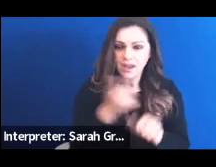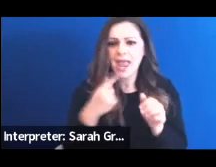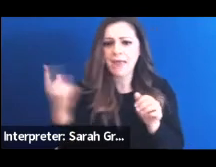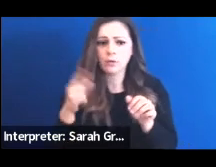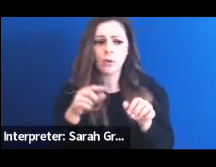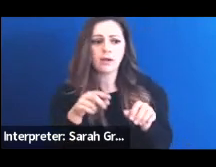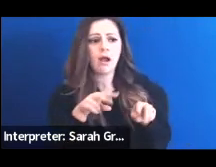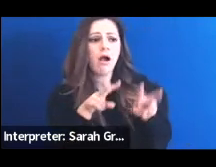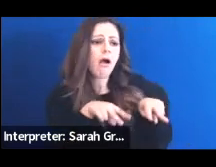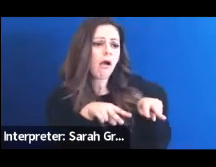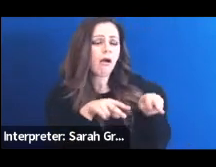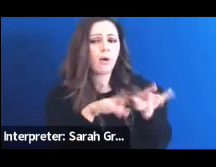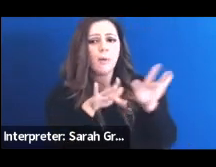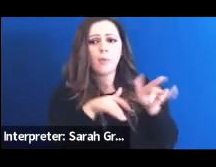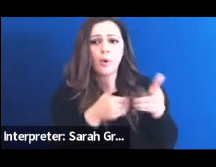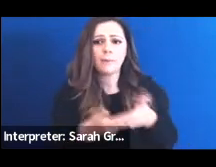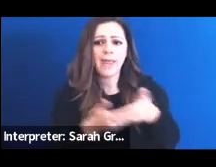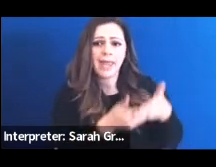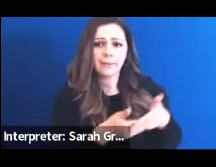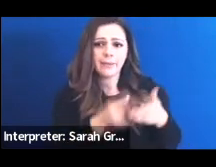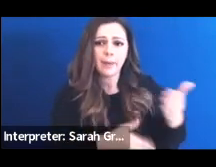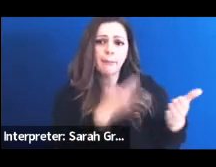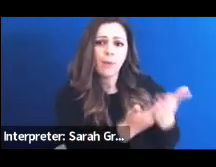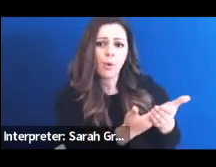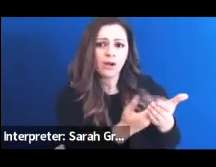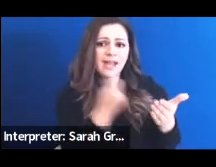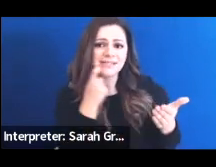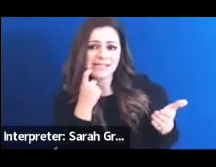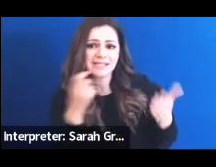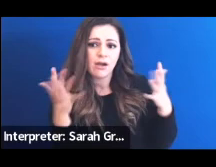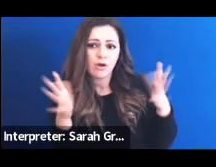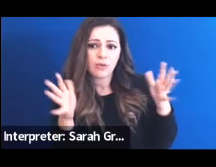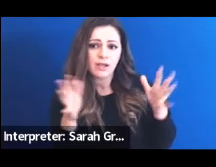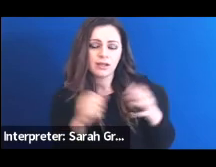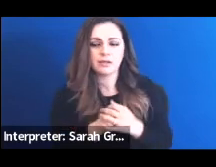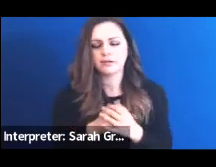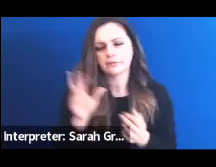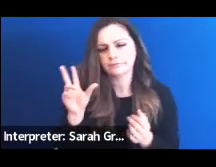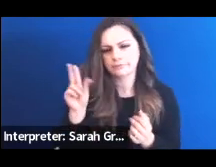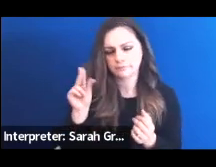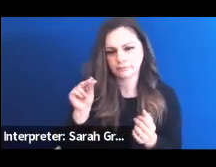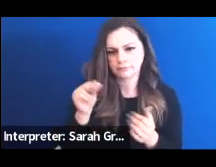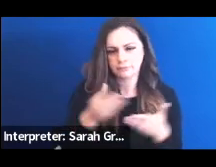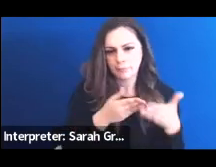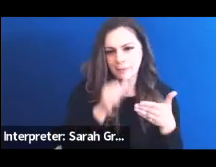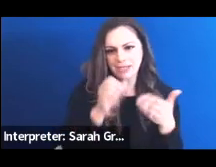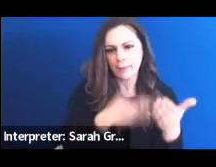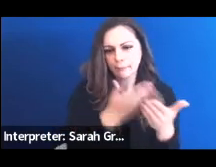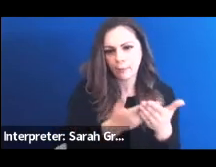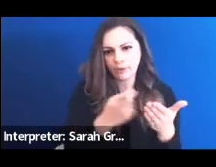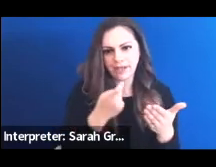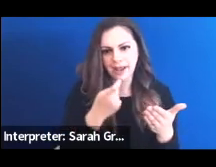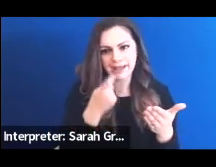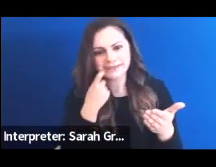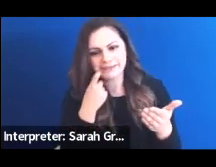born addicted. No, the baby was not born addicted. The baby was born